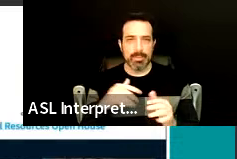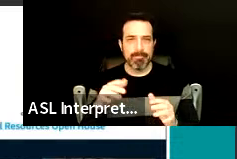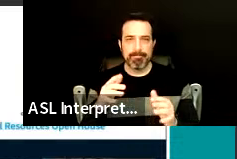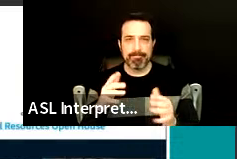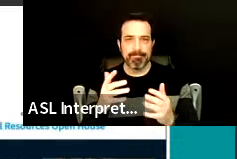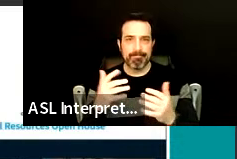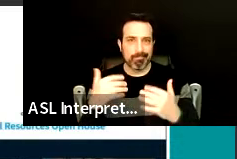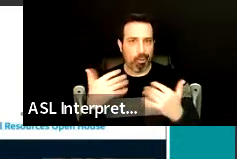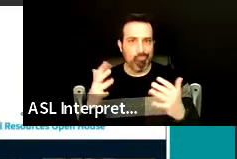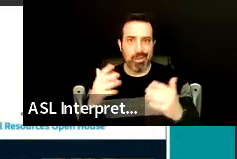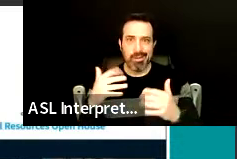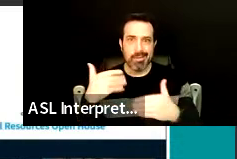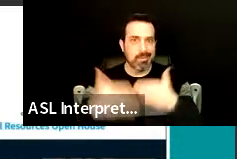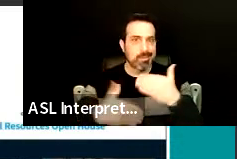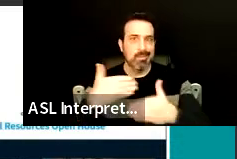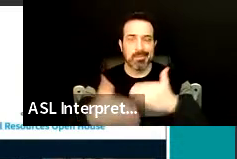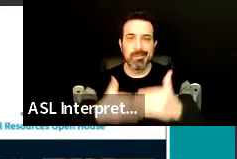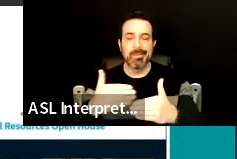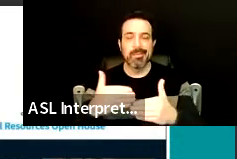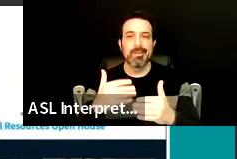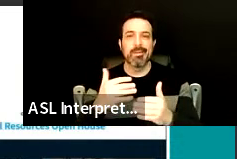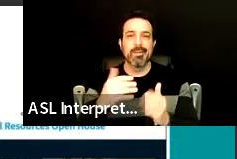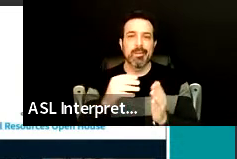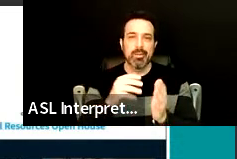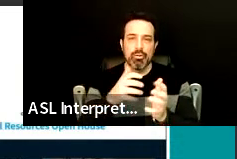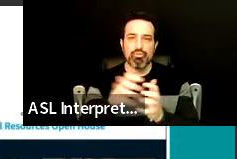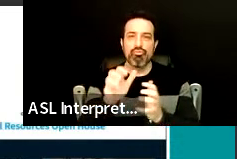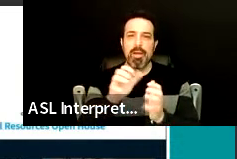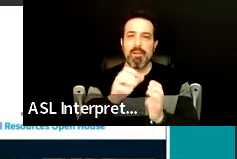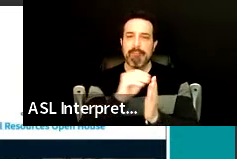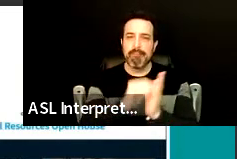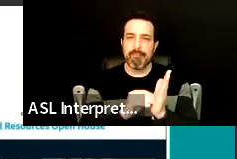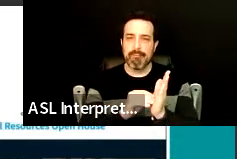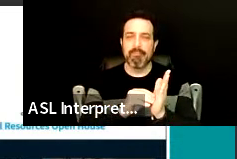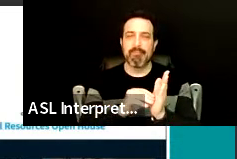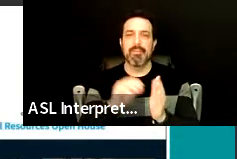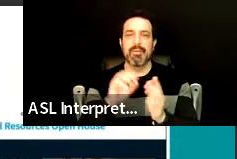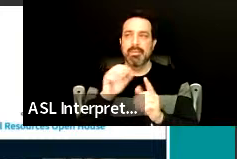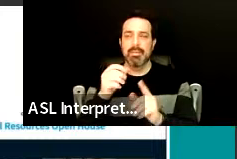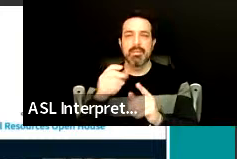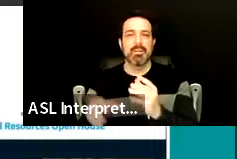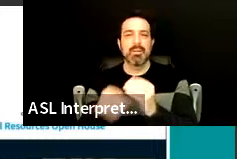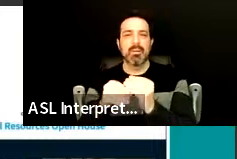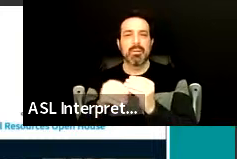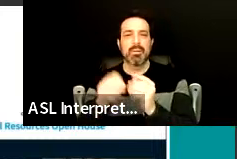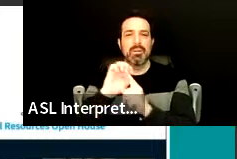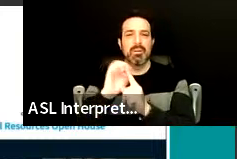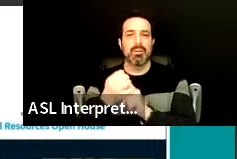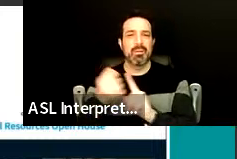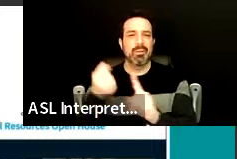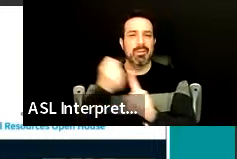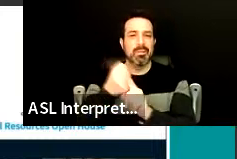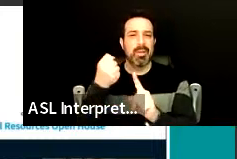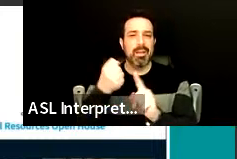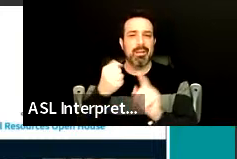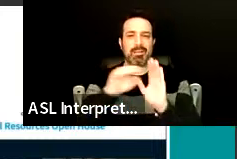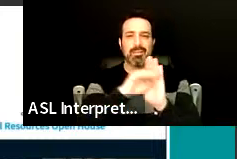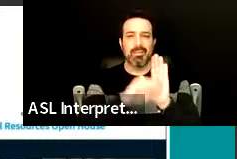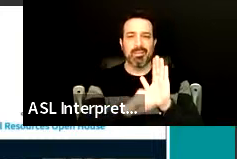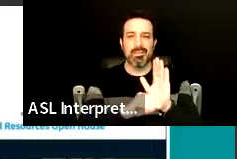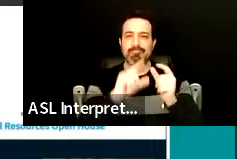environmental or draft environmental supplemental environmental impact statement. And that's